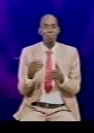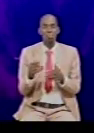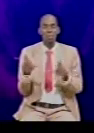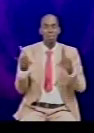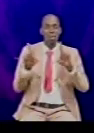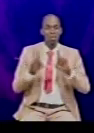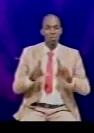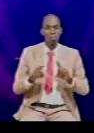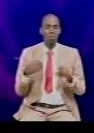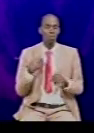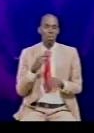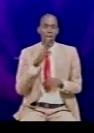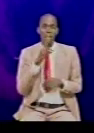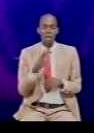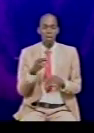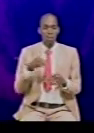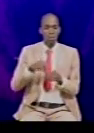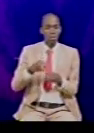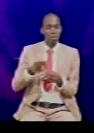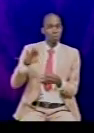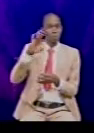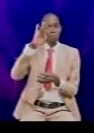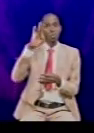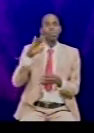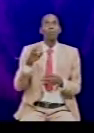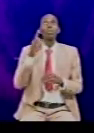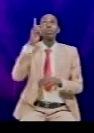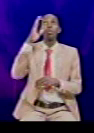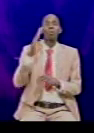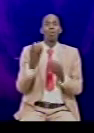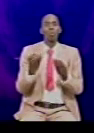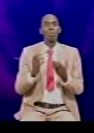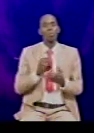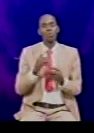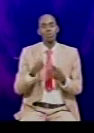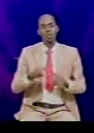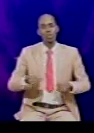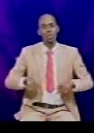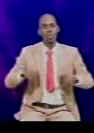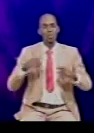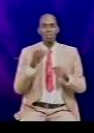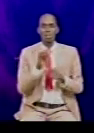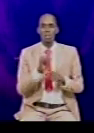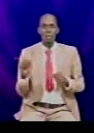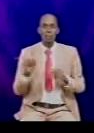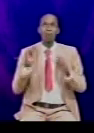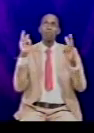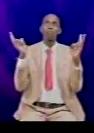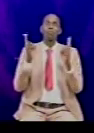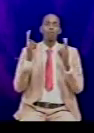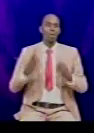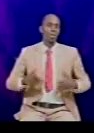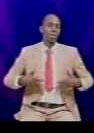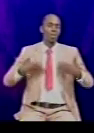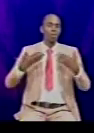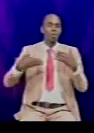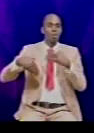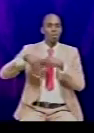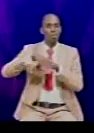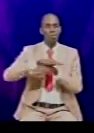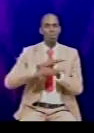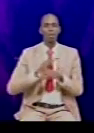spiritually, God wants us to live the victorious life over besetting sins